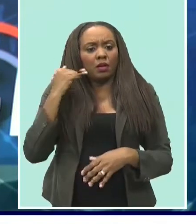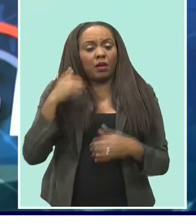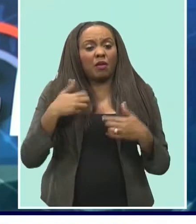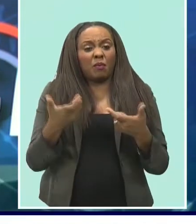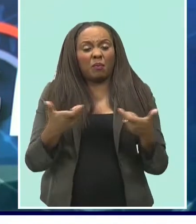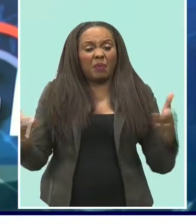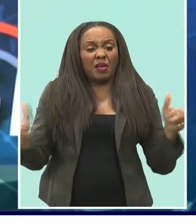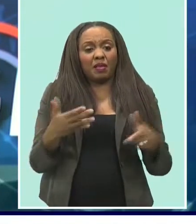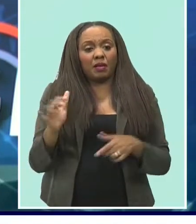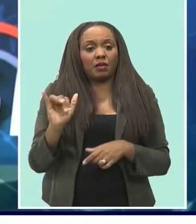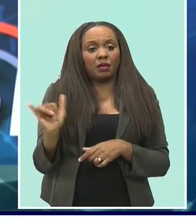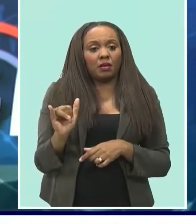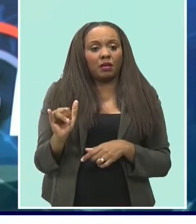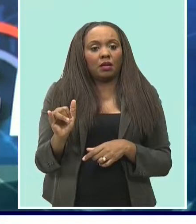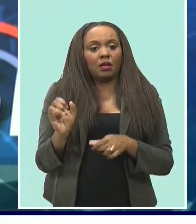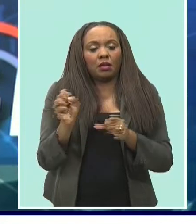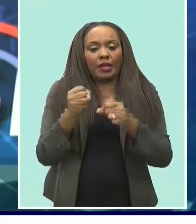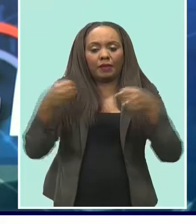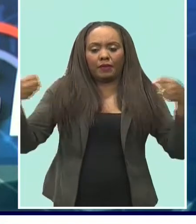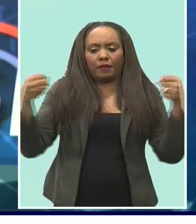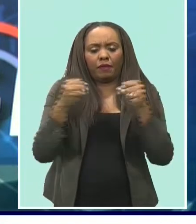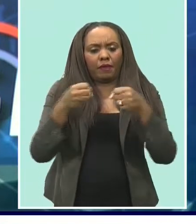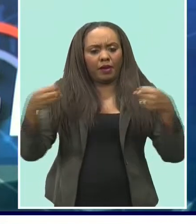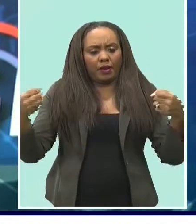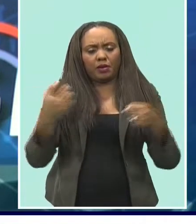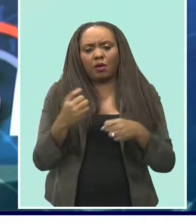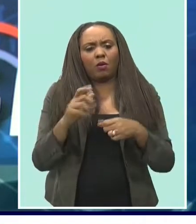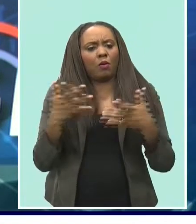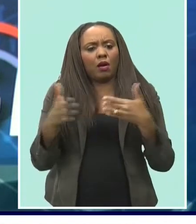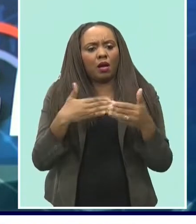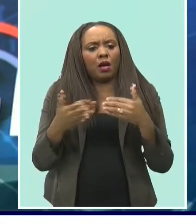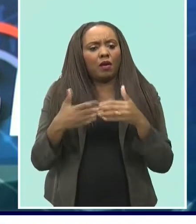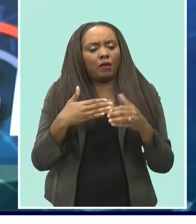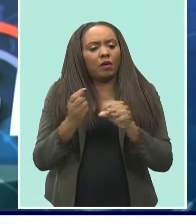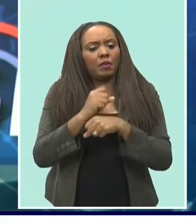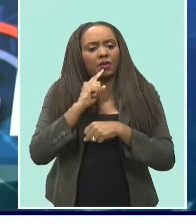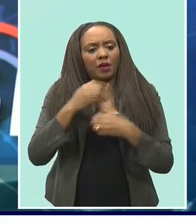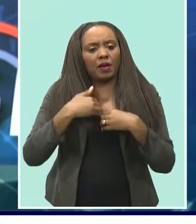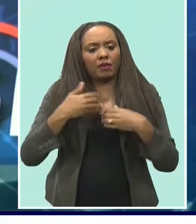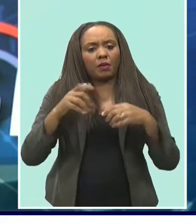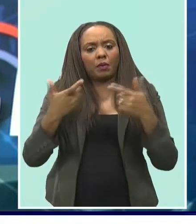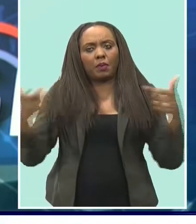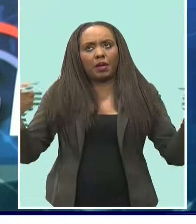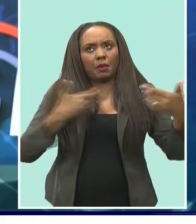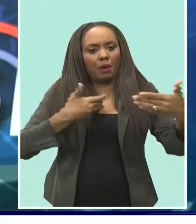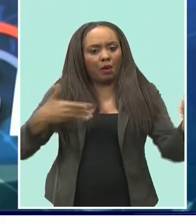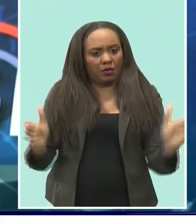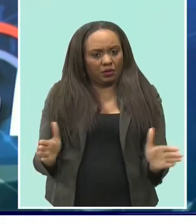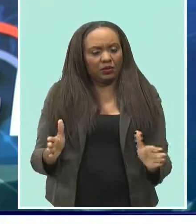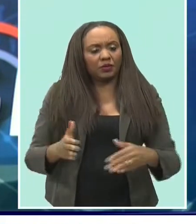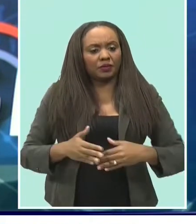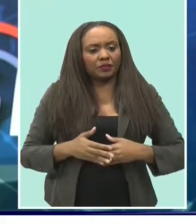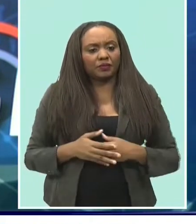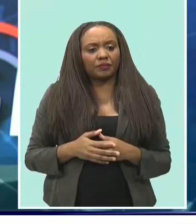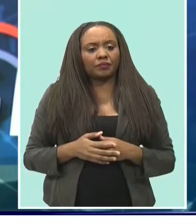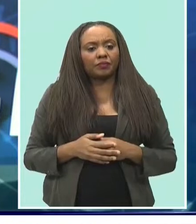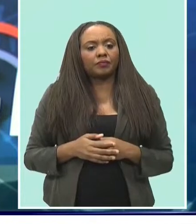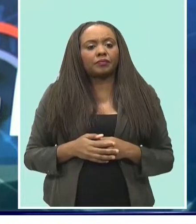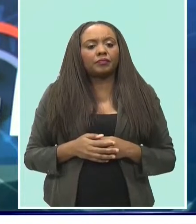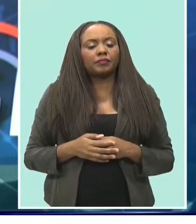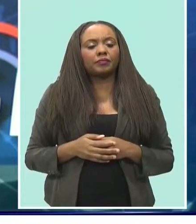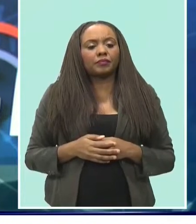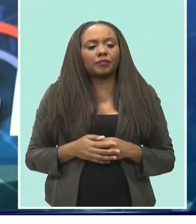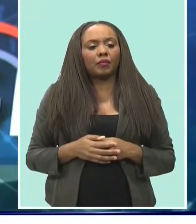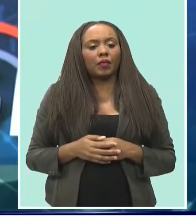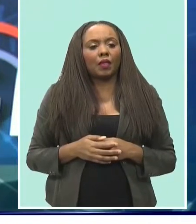boxes to prevent them becoming havens for vermin. A plan is in the works for householders